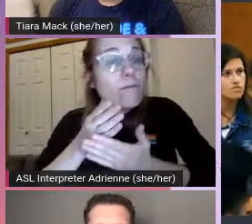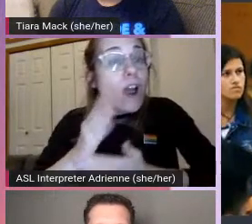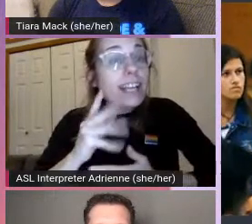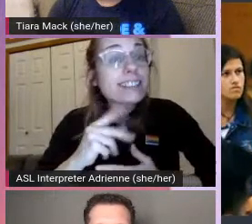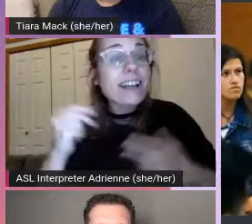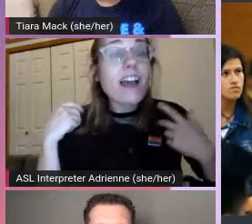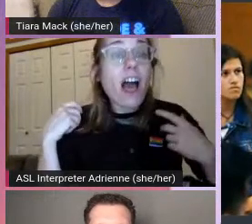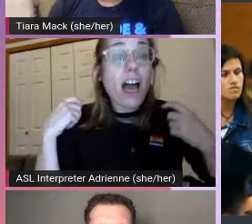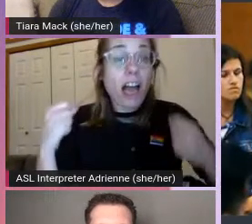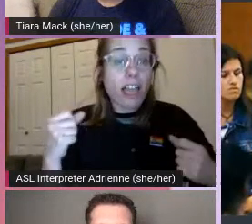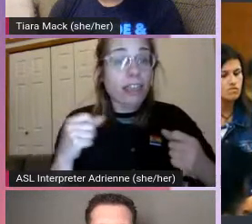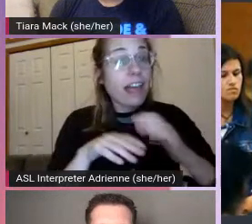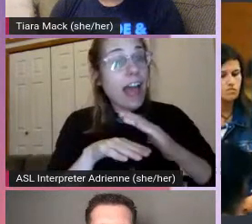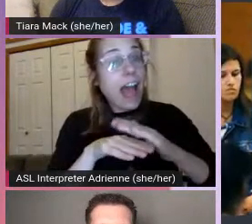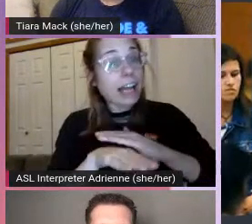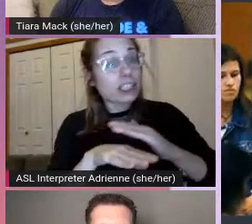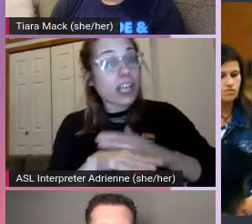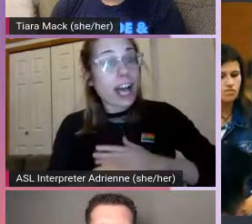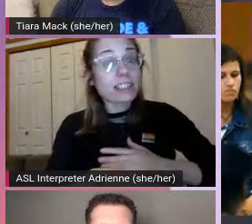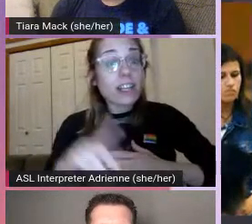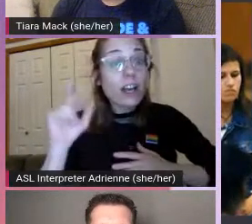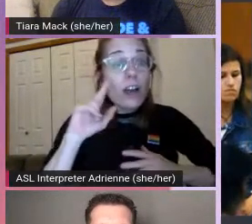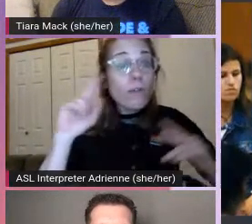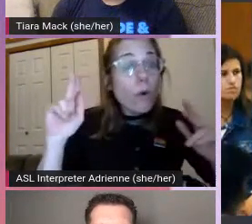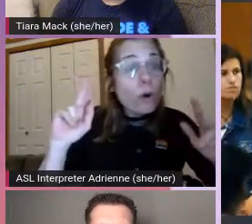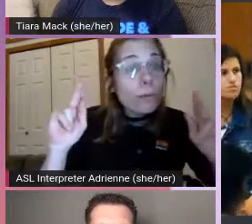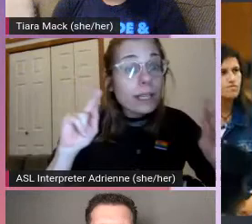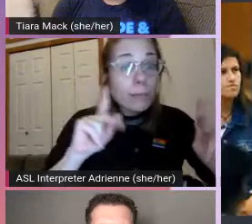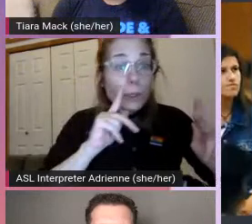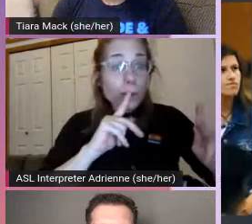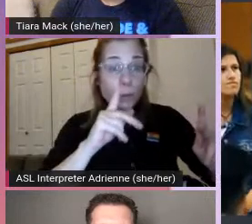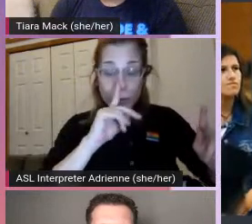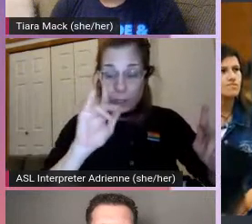folks who look like me and for folks who are along the gender